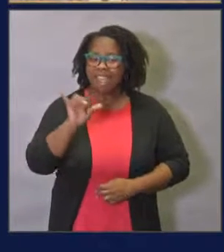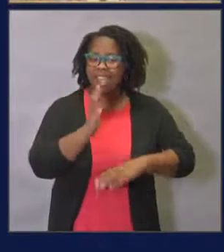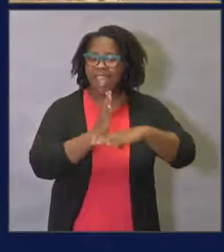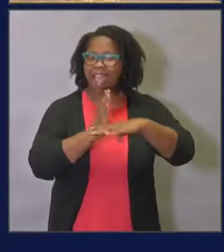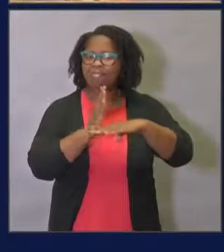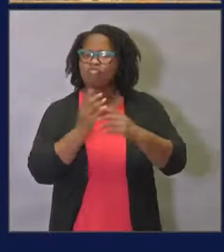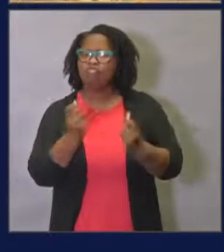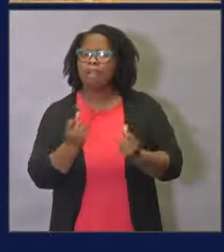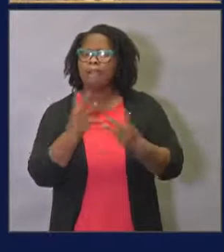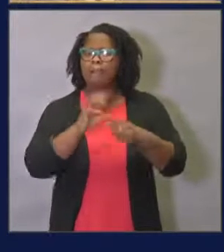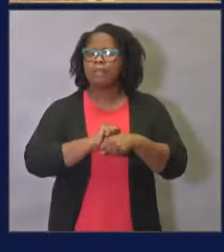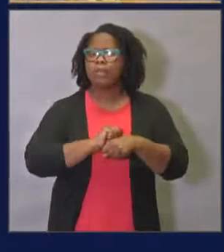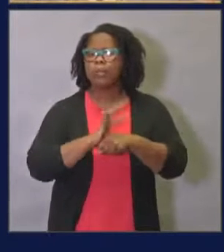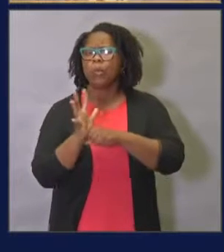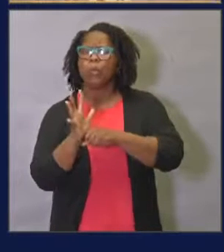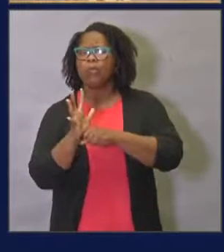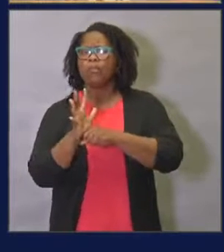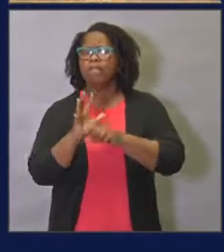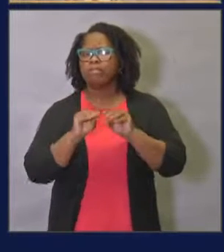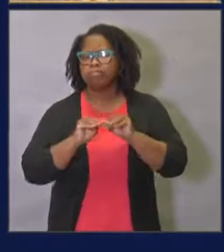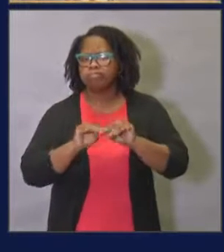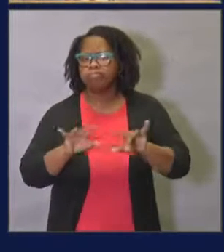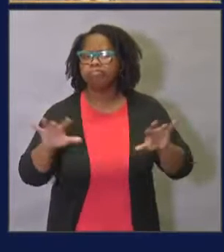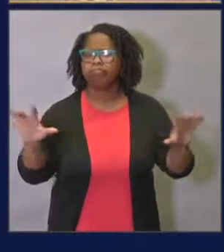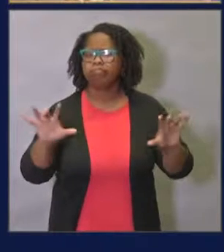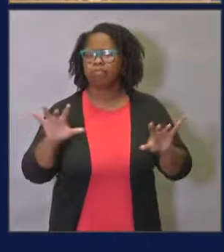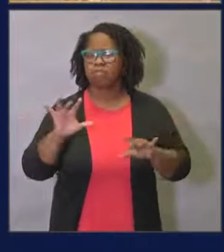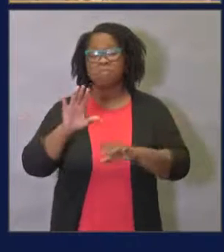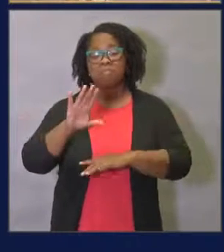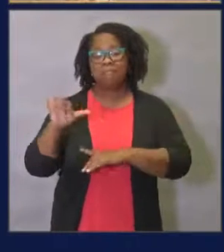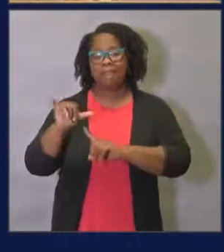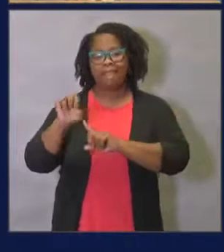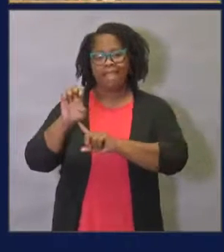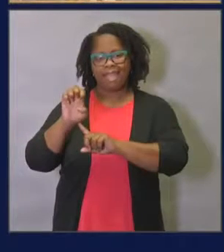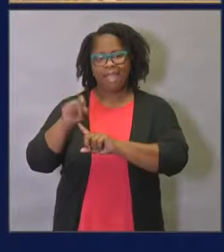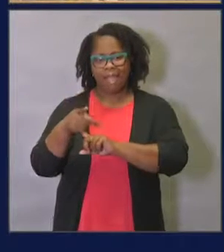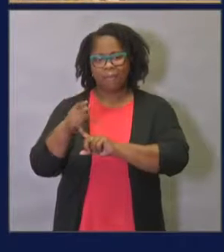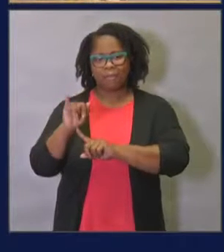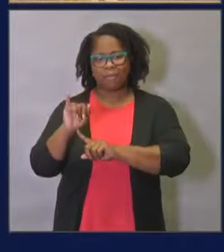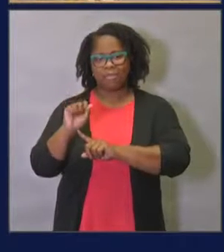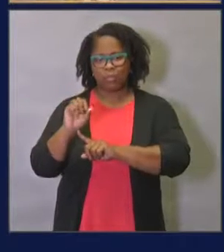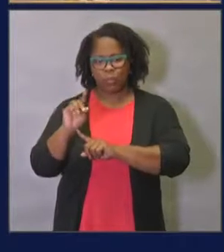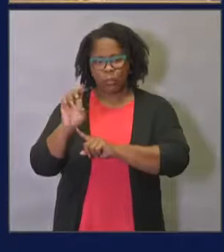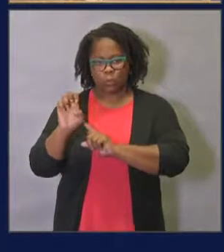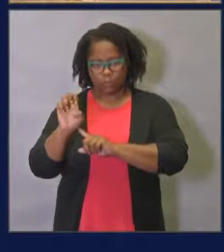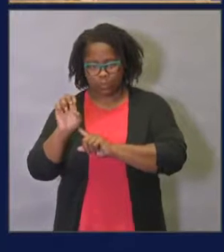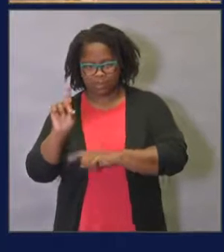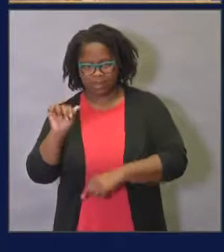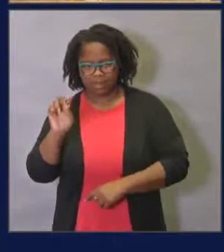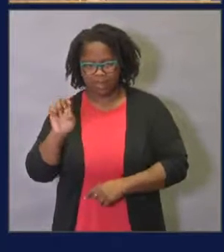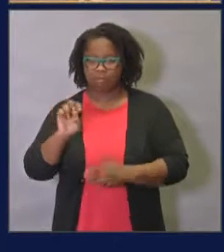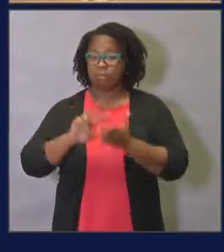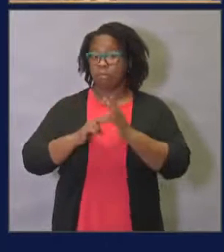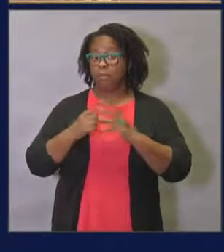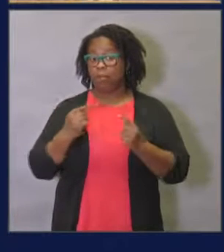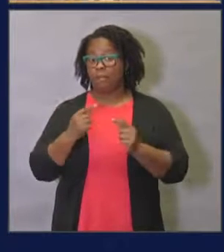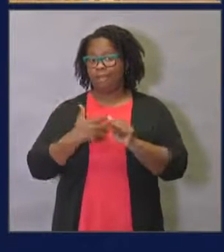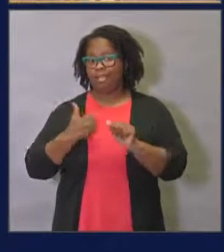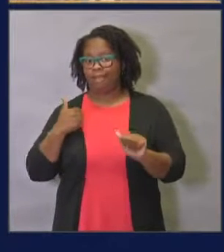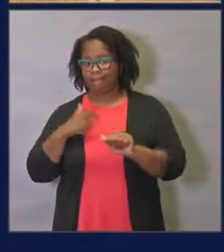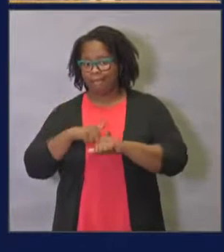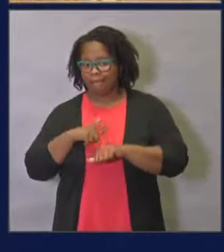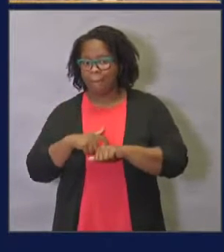COVID-19 cases by episode date, which means there's a lag time here. Episode date is the date a person took a test or